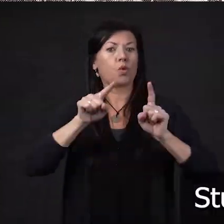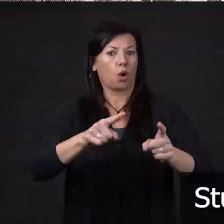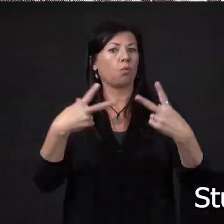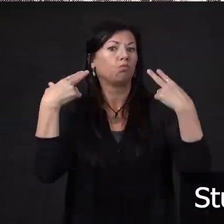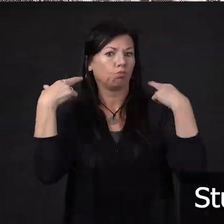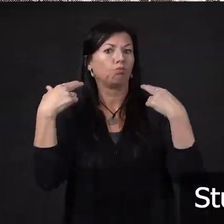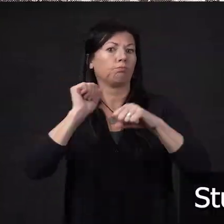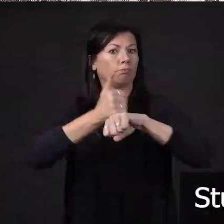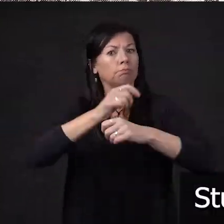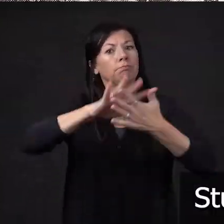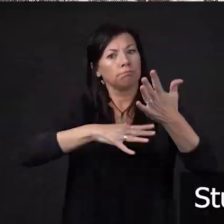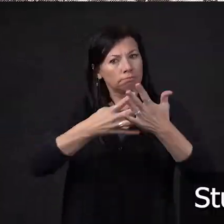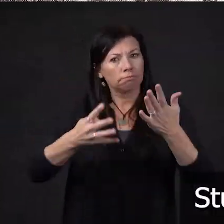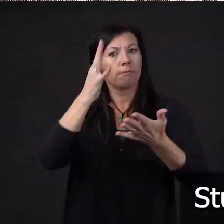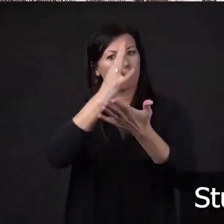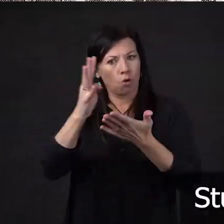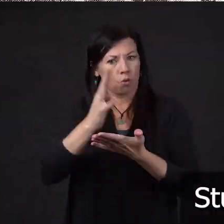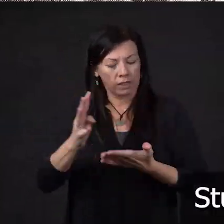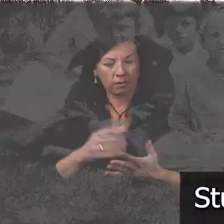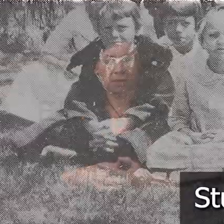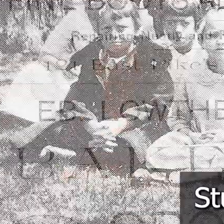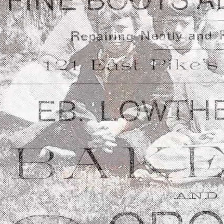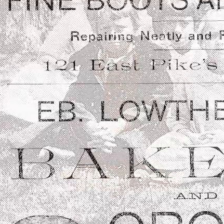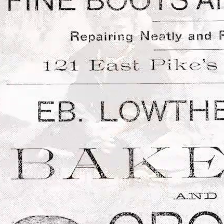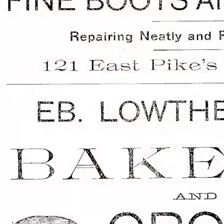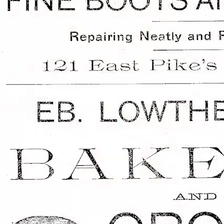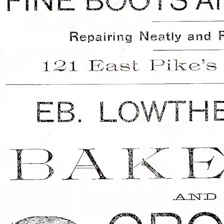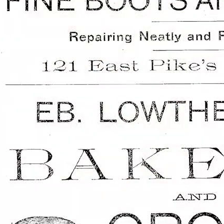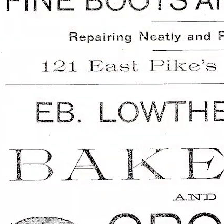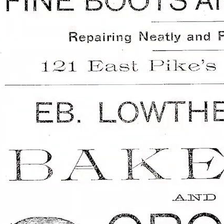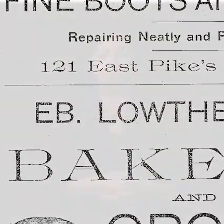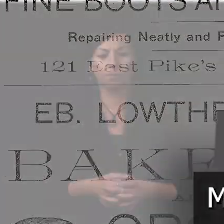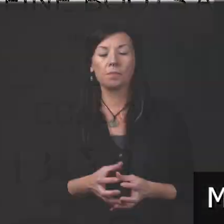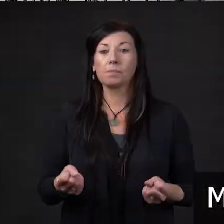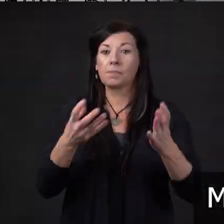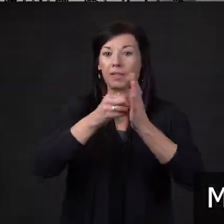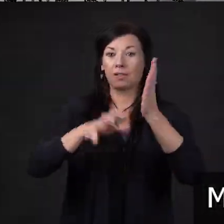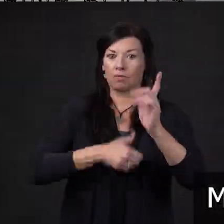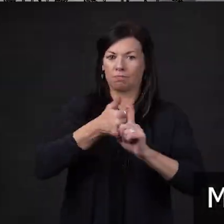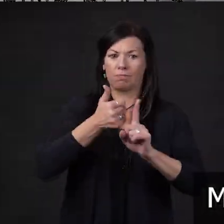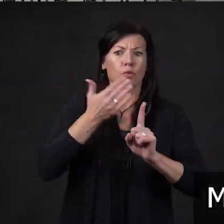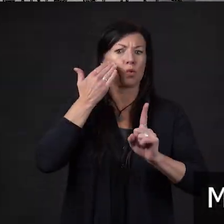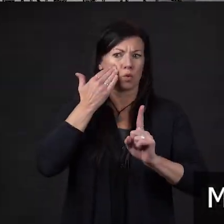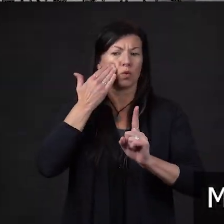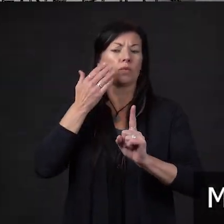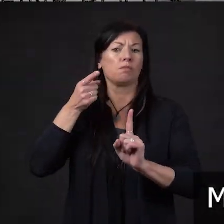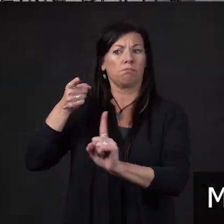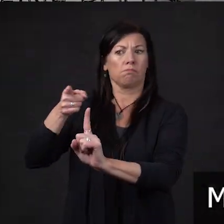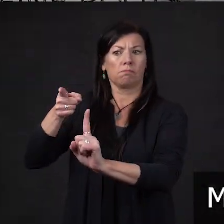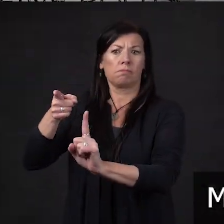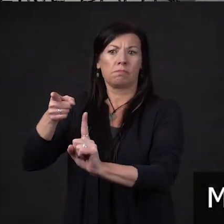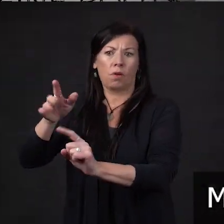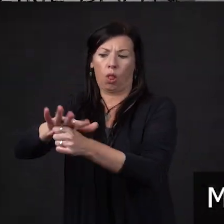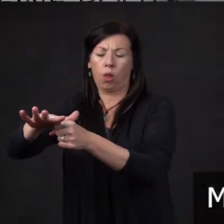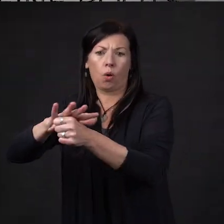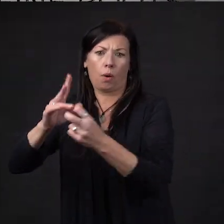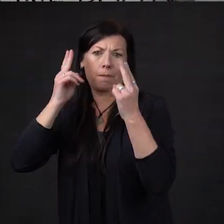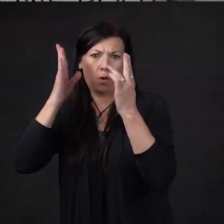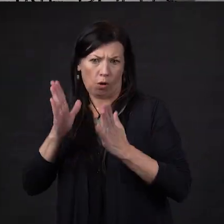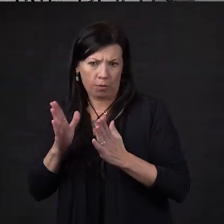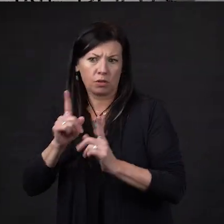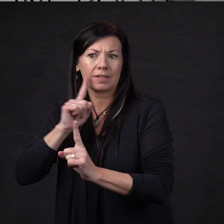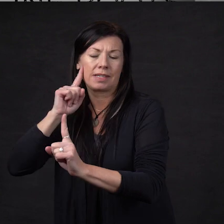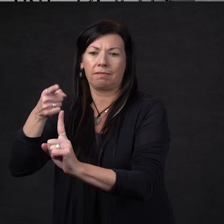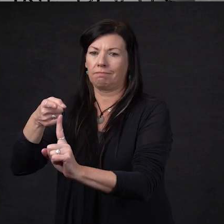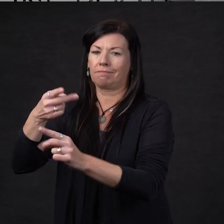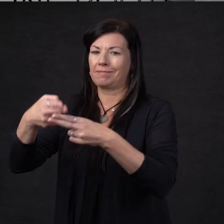every 4 weeks. A Colorado Springs city directory page, 2 photos of Frank Cheney. Many students likely knew of a local barber who was deaf, named